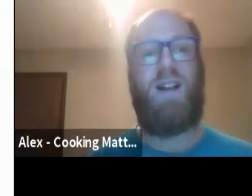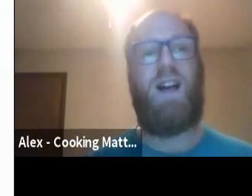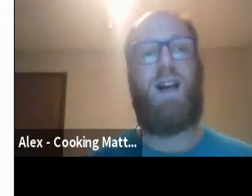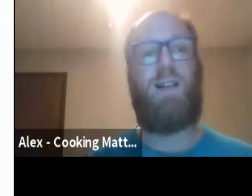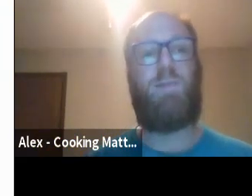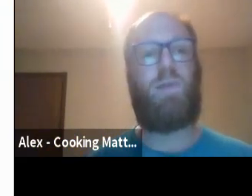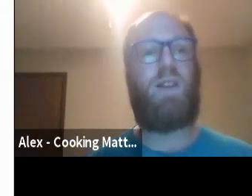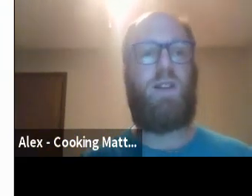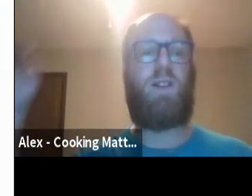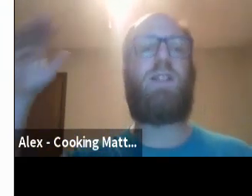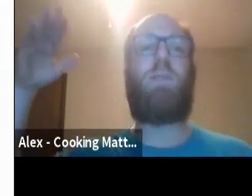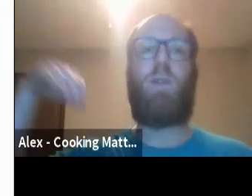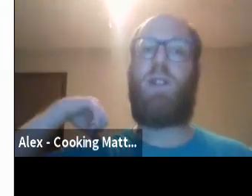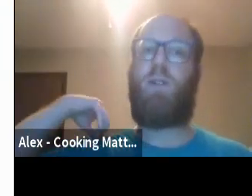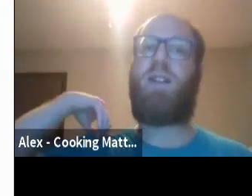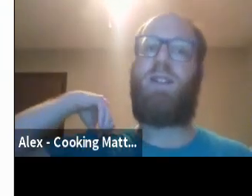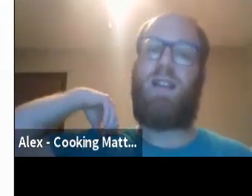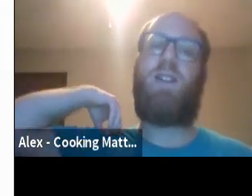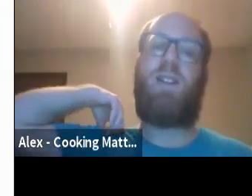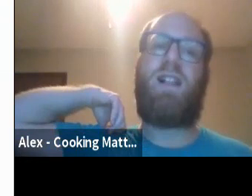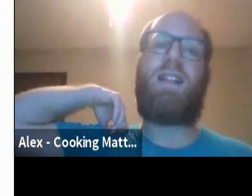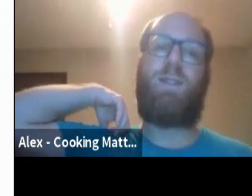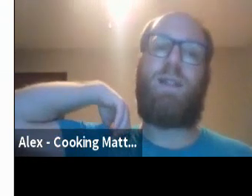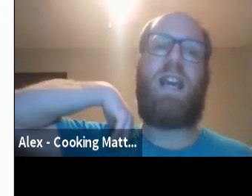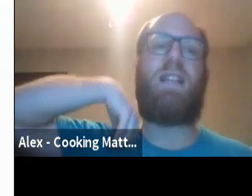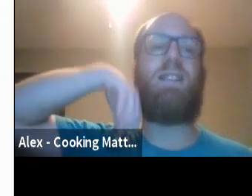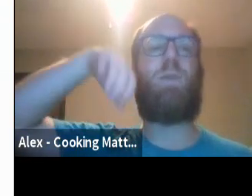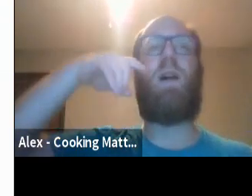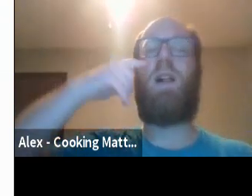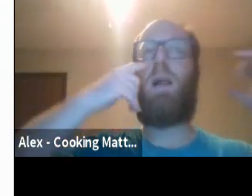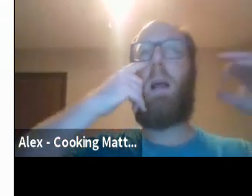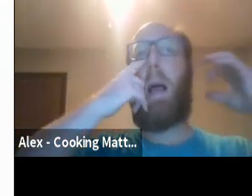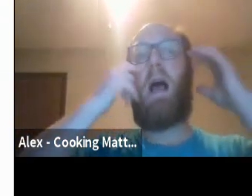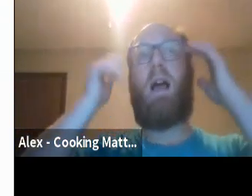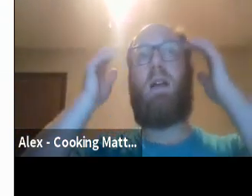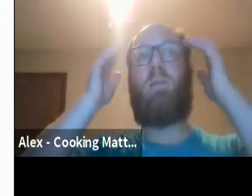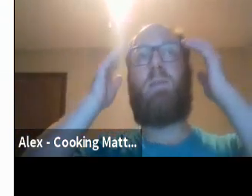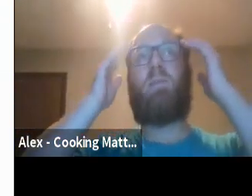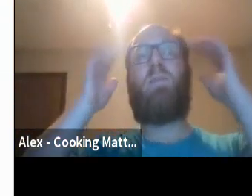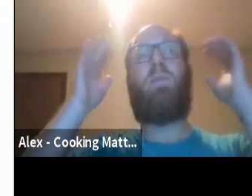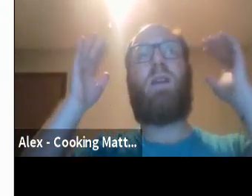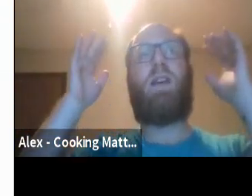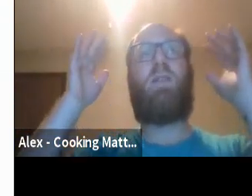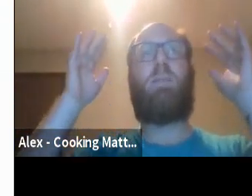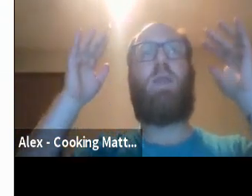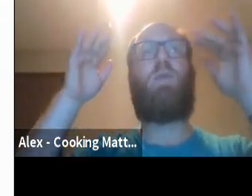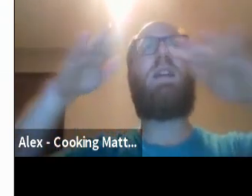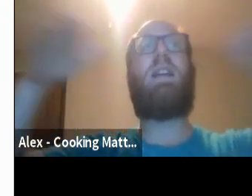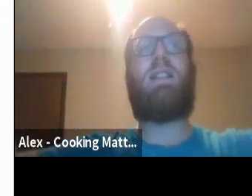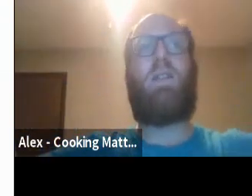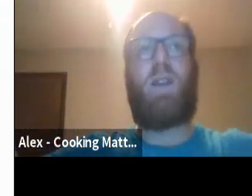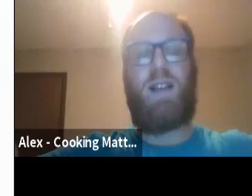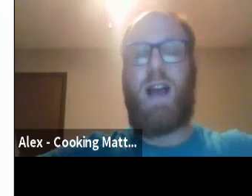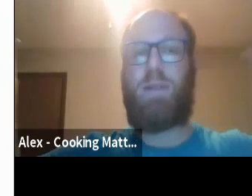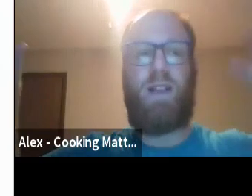right?" um, Something we do in cooking classes with kids is we'll um, give them